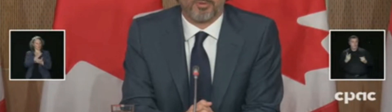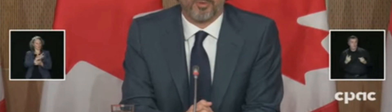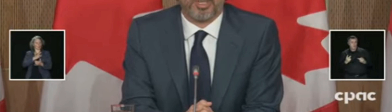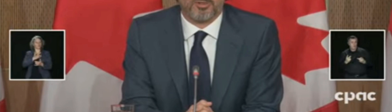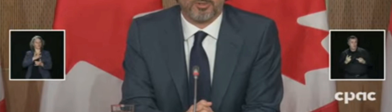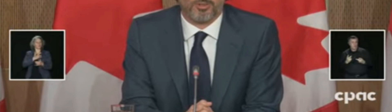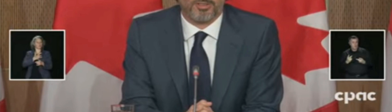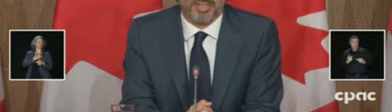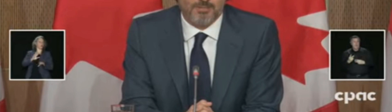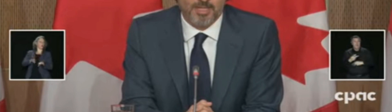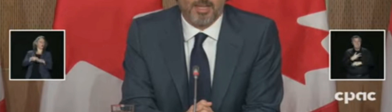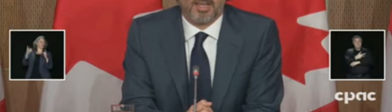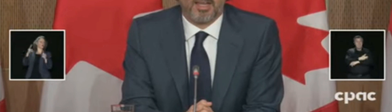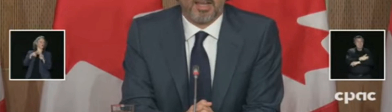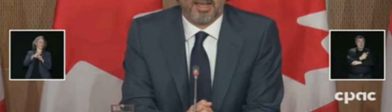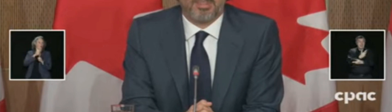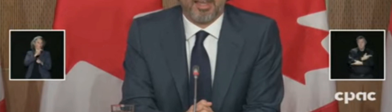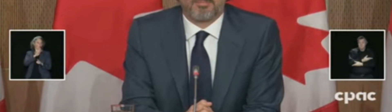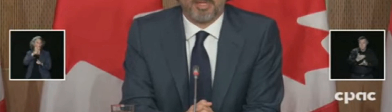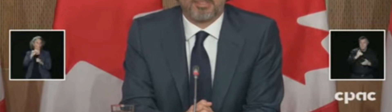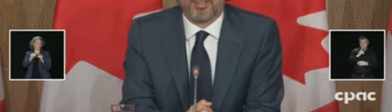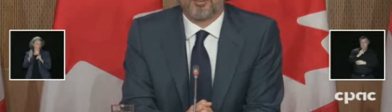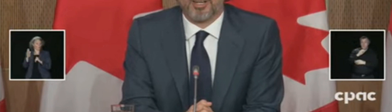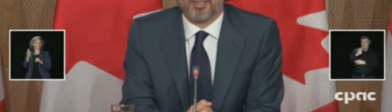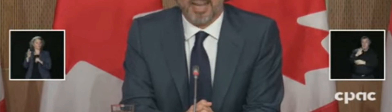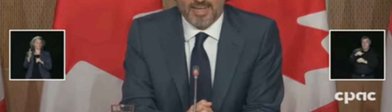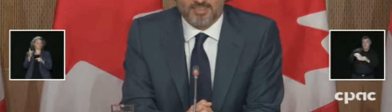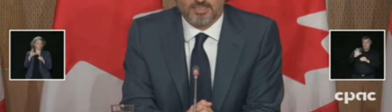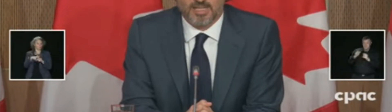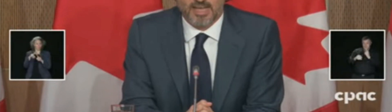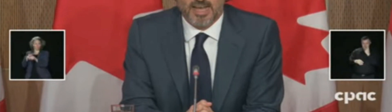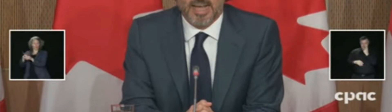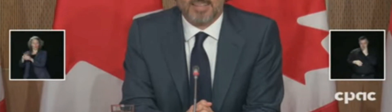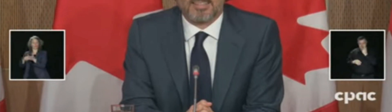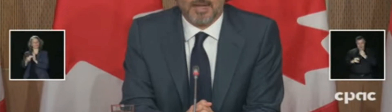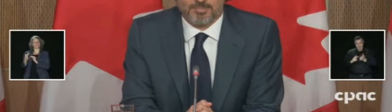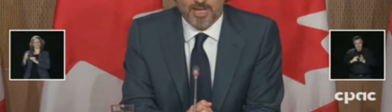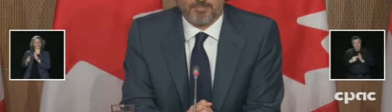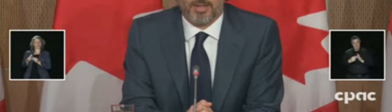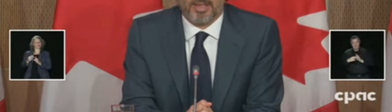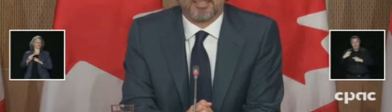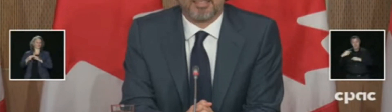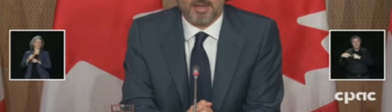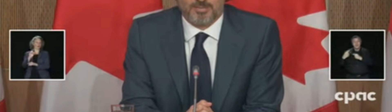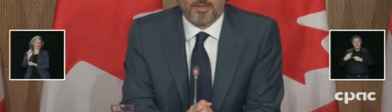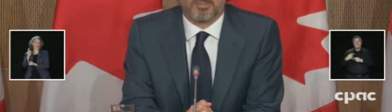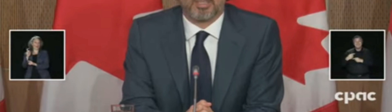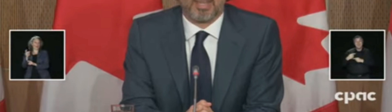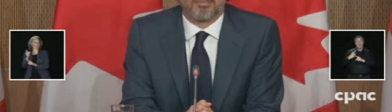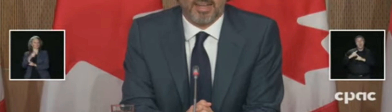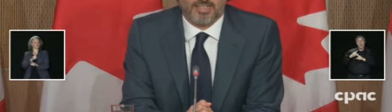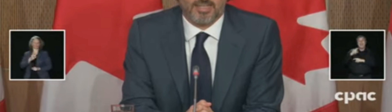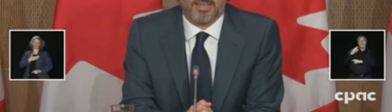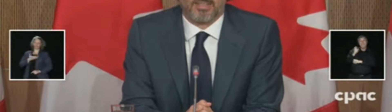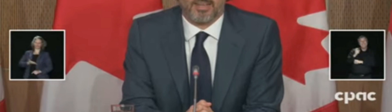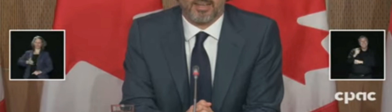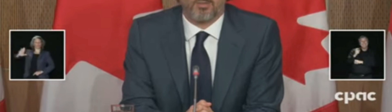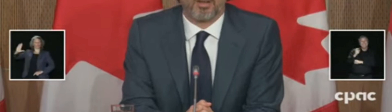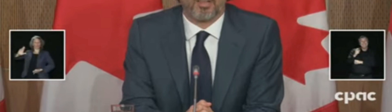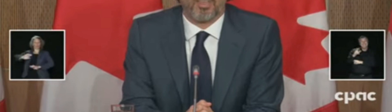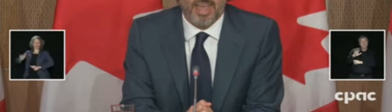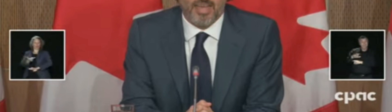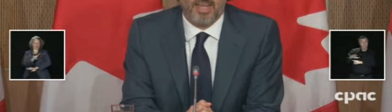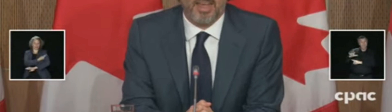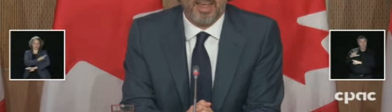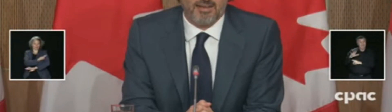people 40 years old and up, and that means Generation X has stepped up and stepped out to get vaccinated. And I